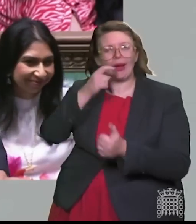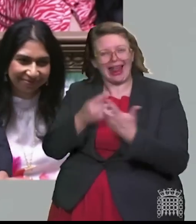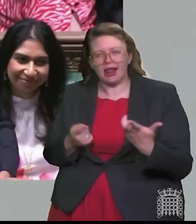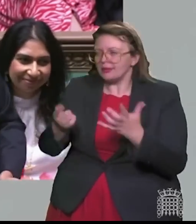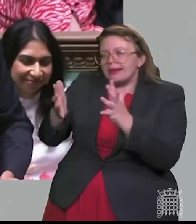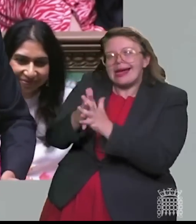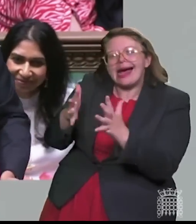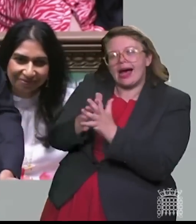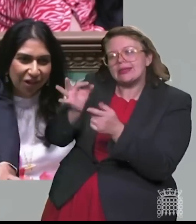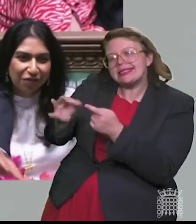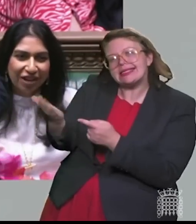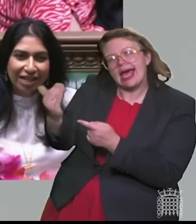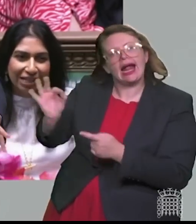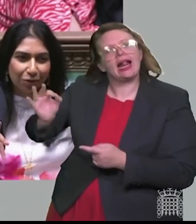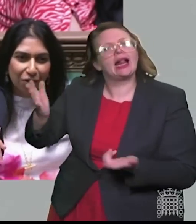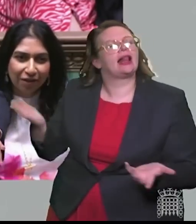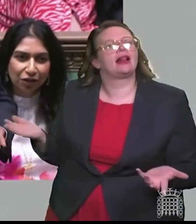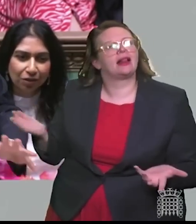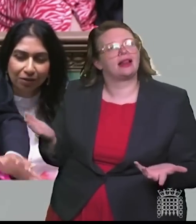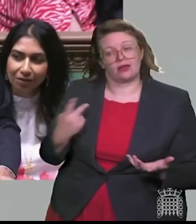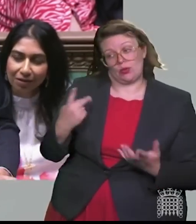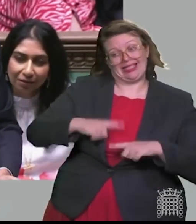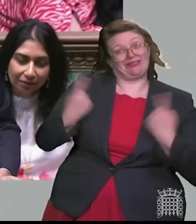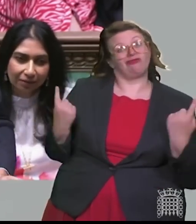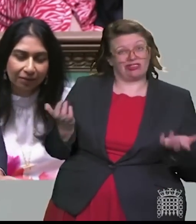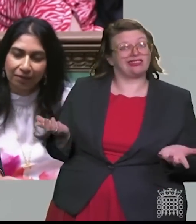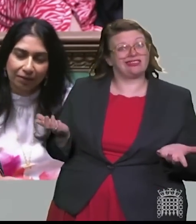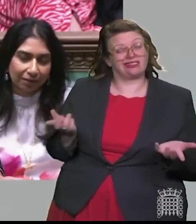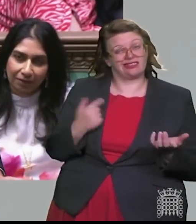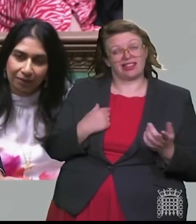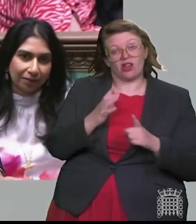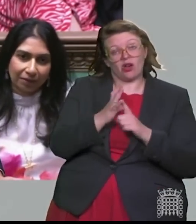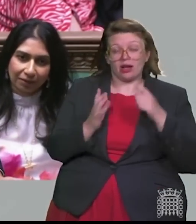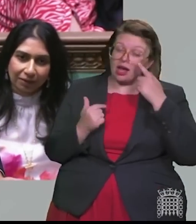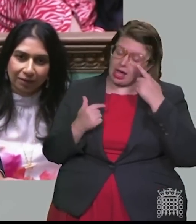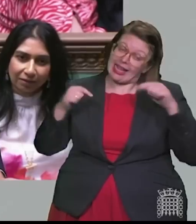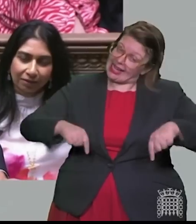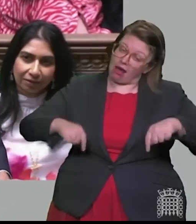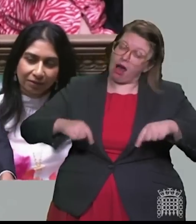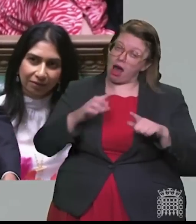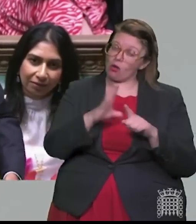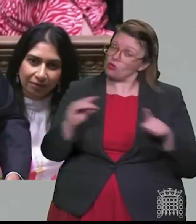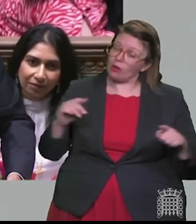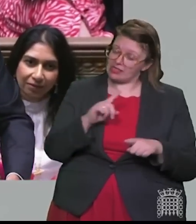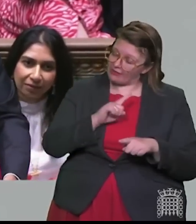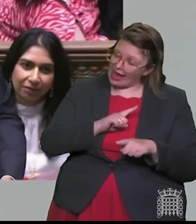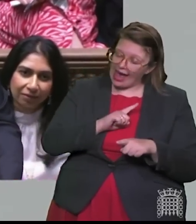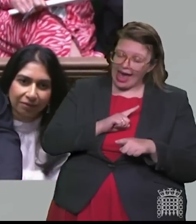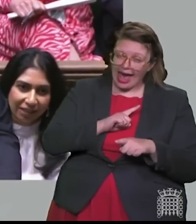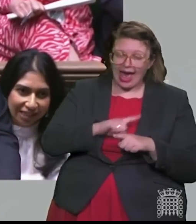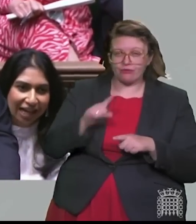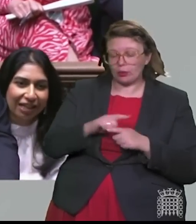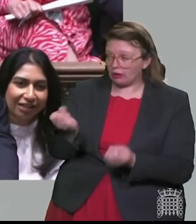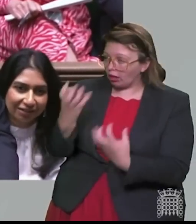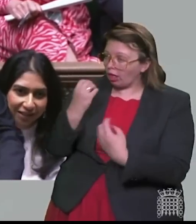things, Mr. Speaker. And look, that's the difference between us, Mr. Speaker, because every week We hear a lot of empty rhetoric from the